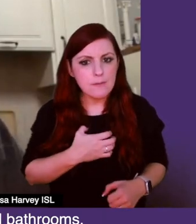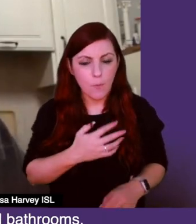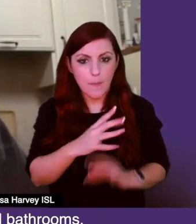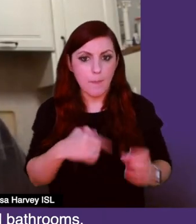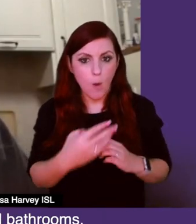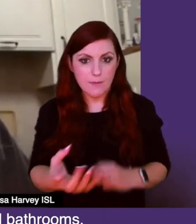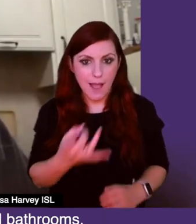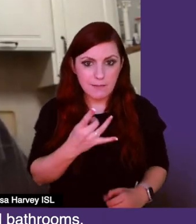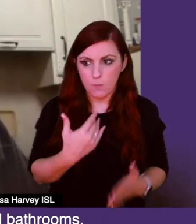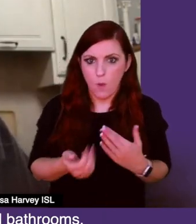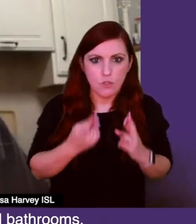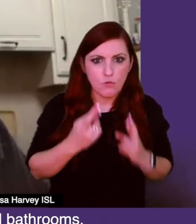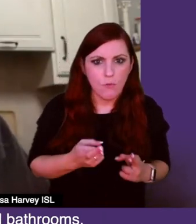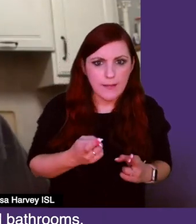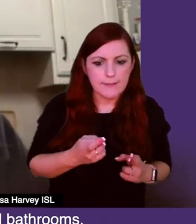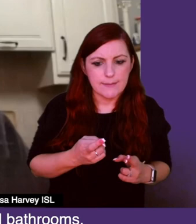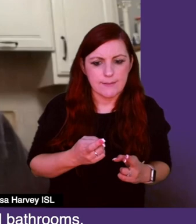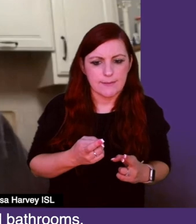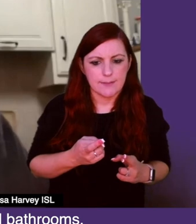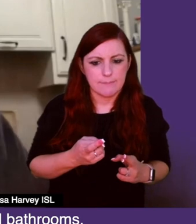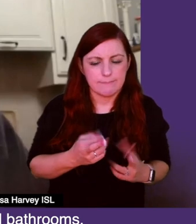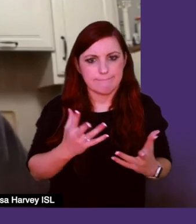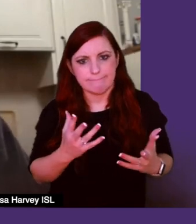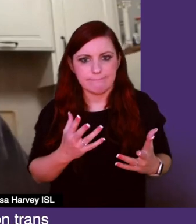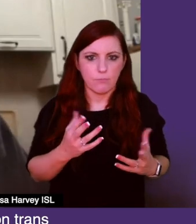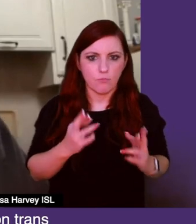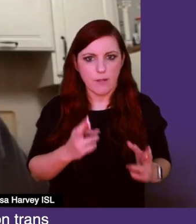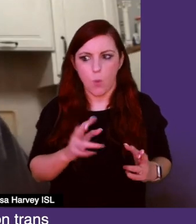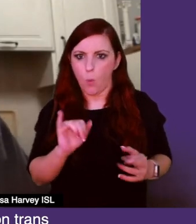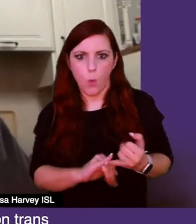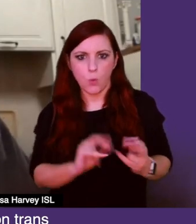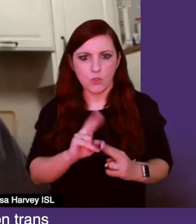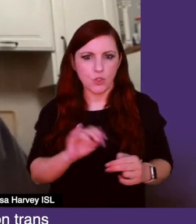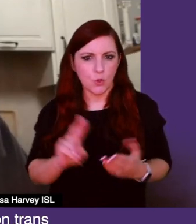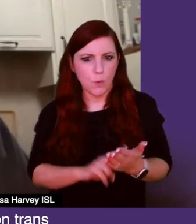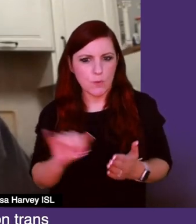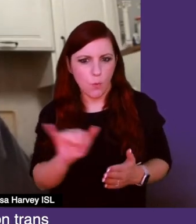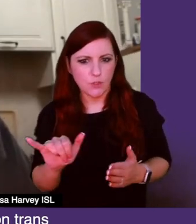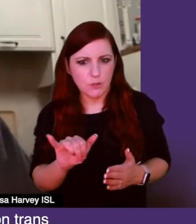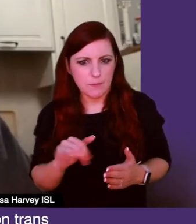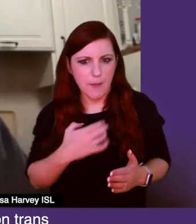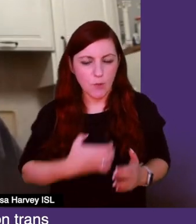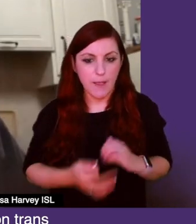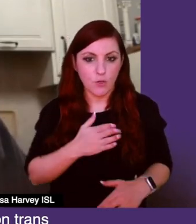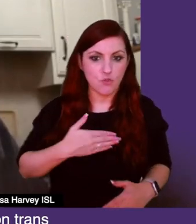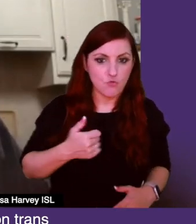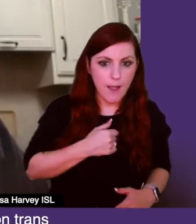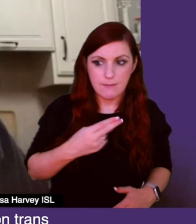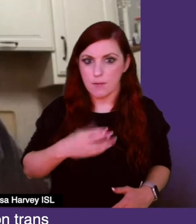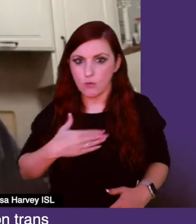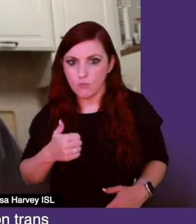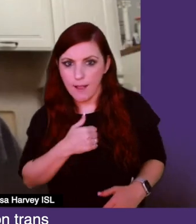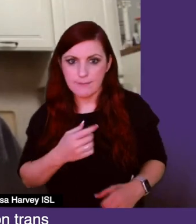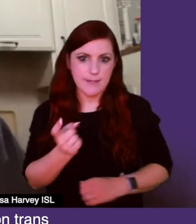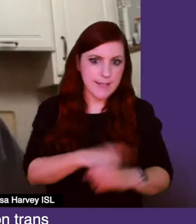always ask us about the correct etiquette around bathrooms. Who should use which bathroom? If you're a trans man, non-trans man,